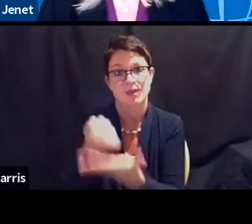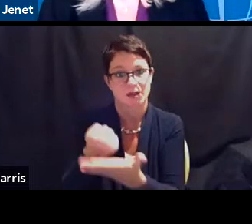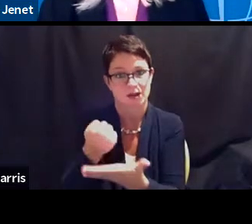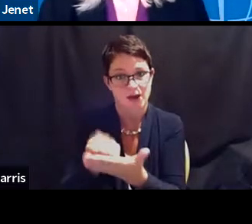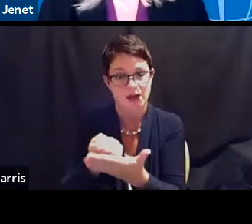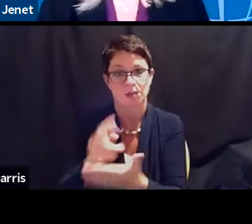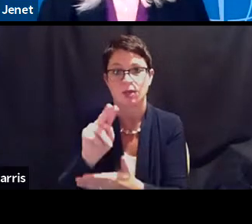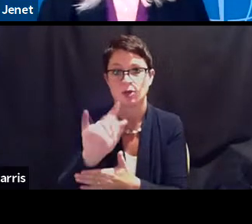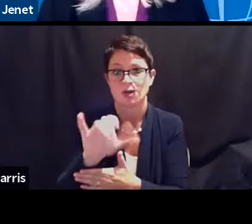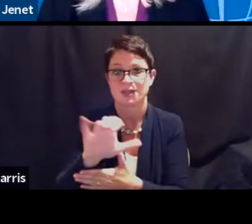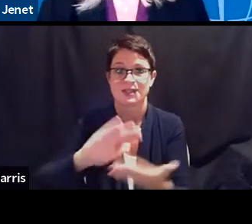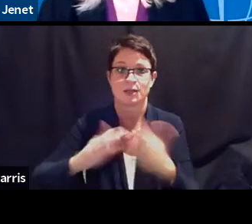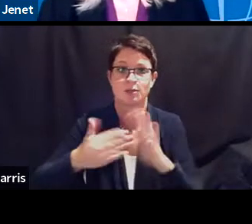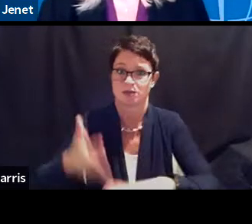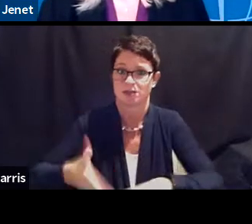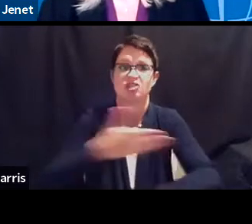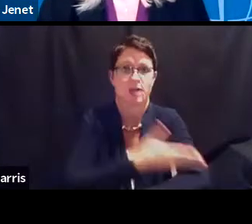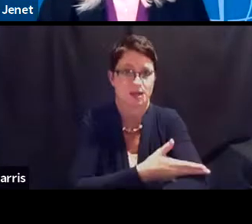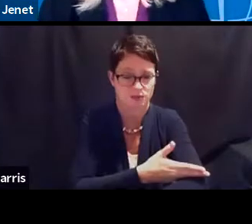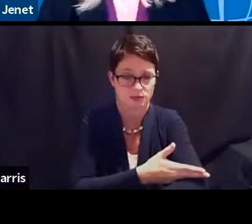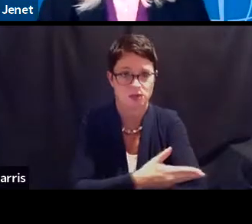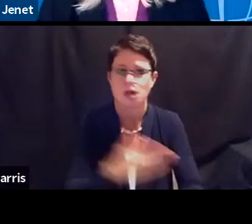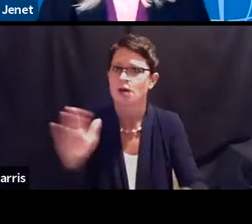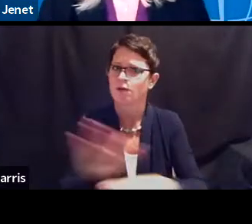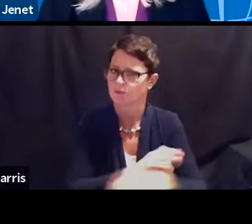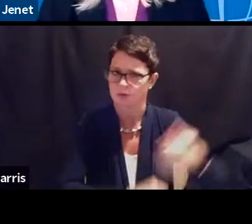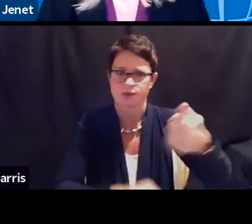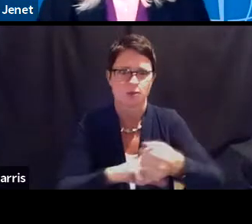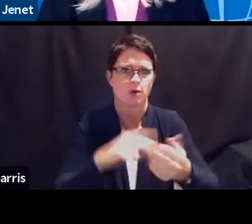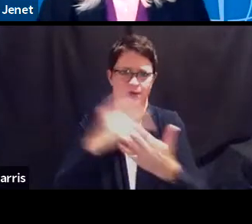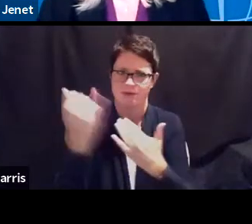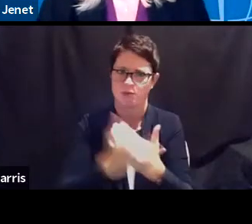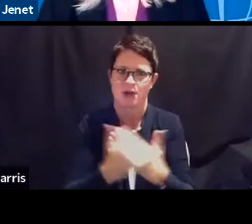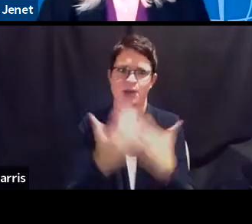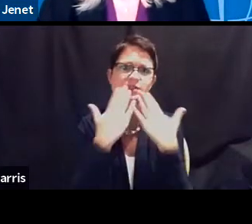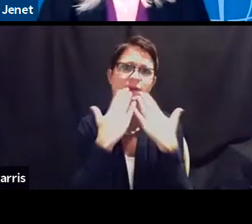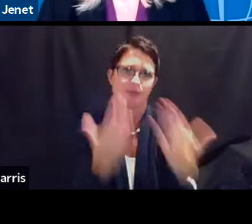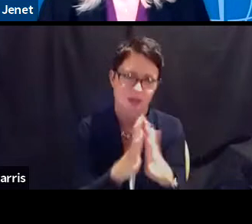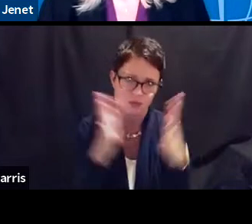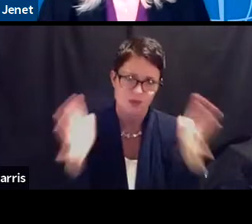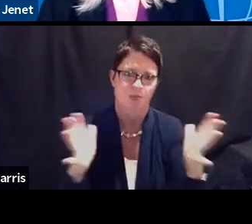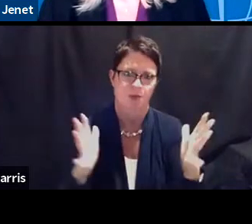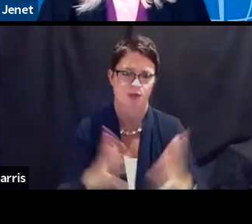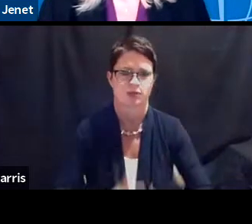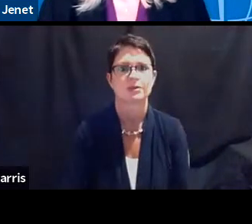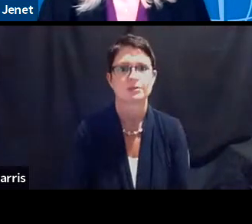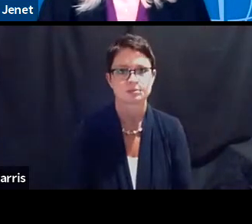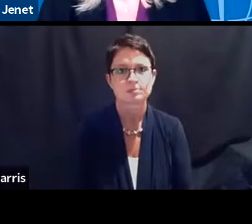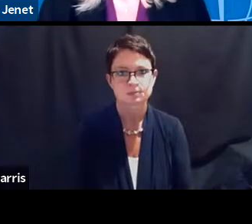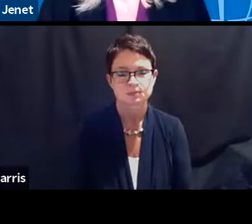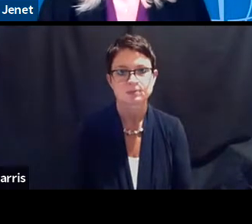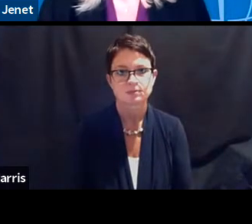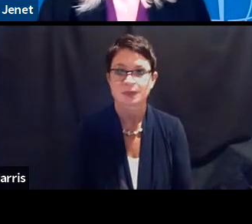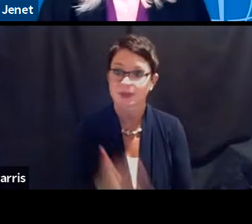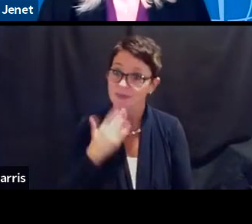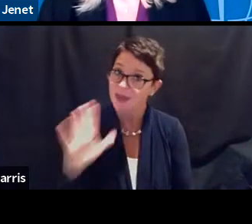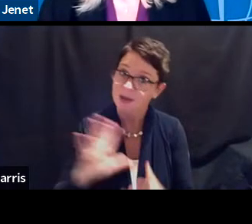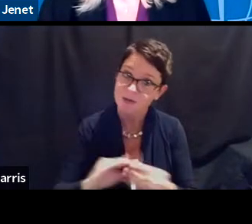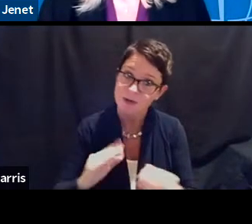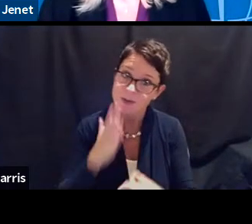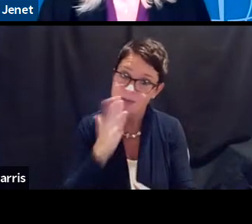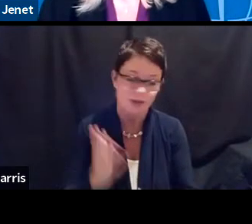completely change. So I'm in full support of this project. Thank you very much. thank you for your comments.